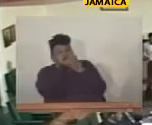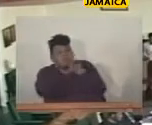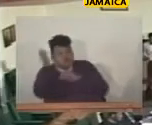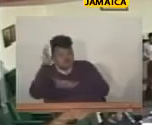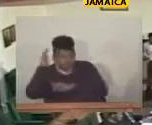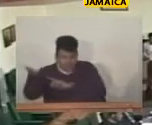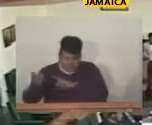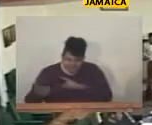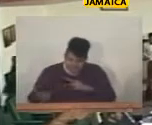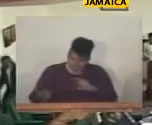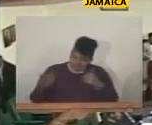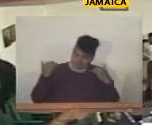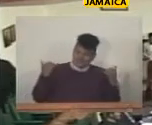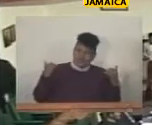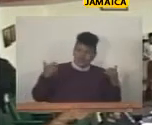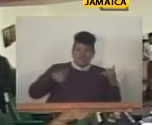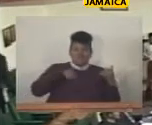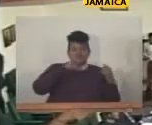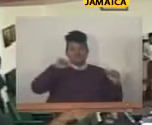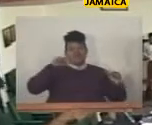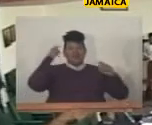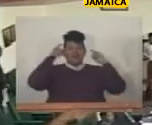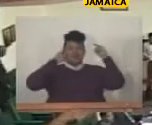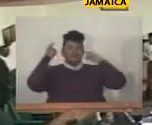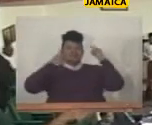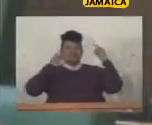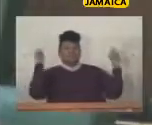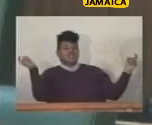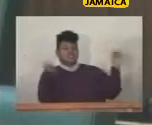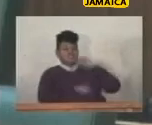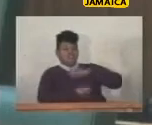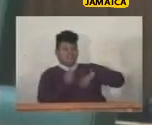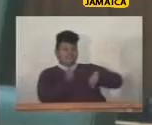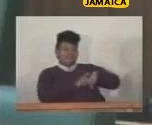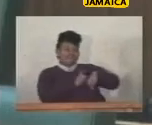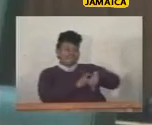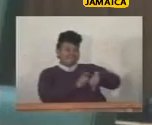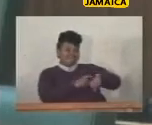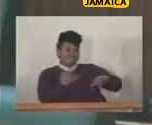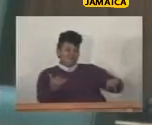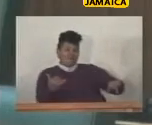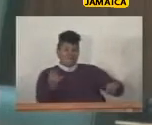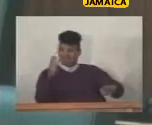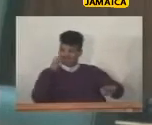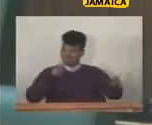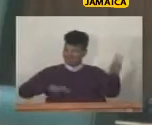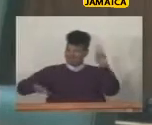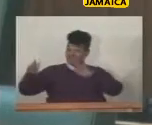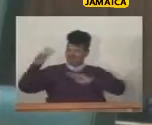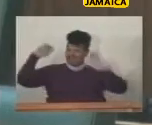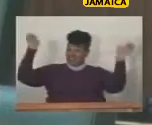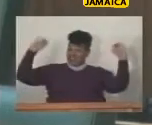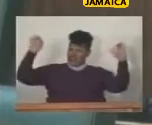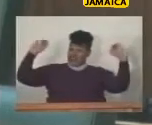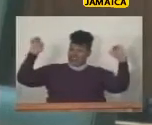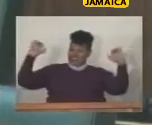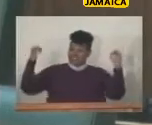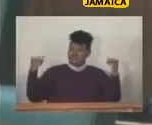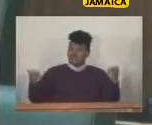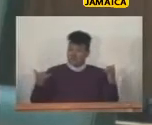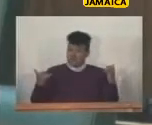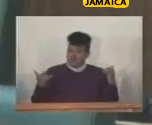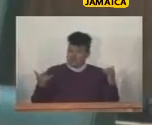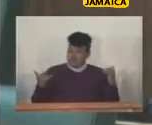Today we can consider, Mr. President, a change of tide, where the phrase state of emergency now